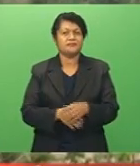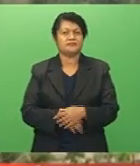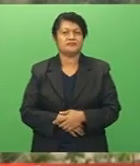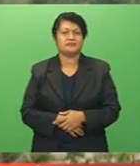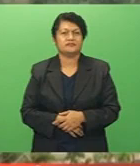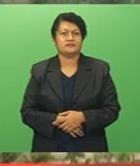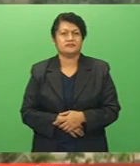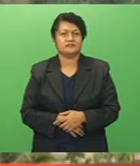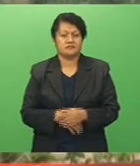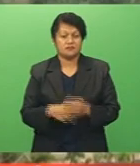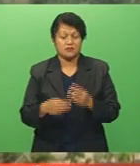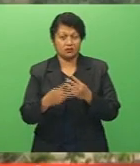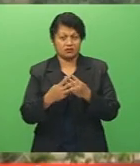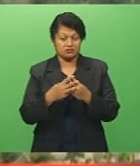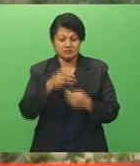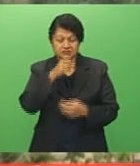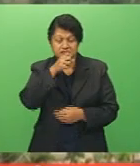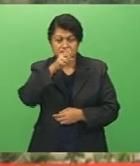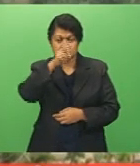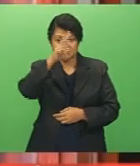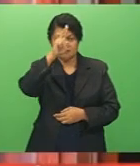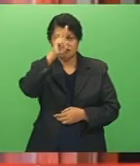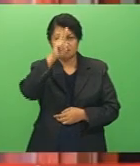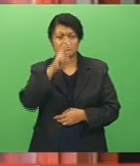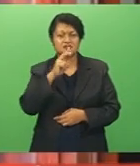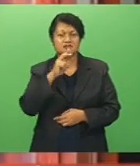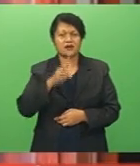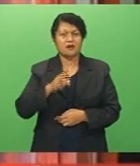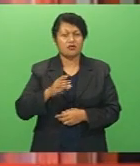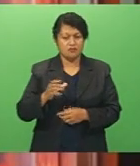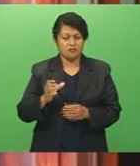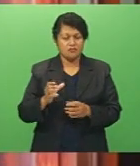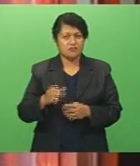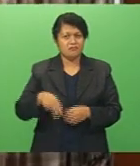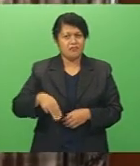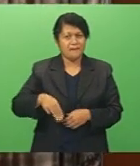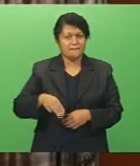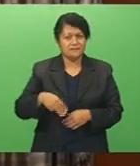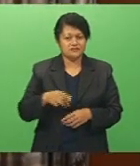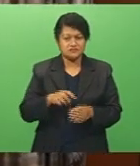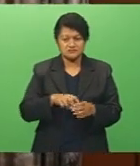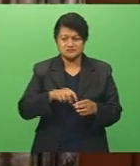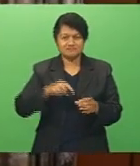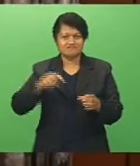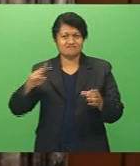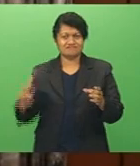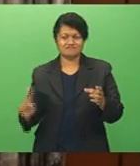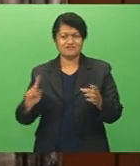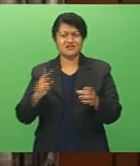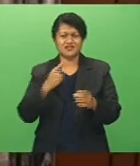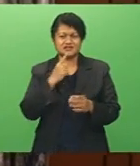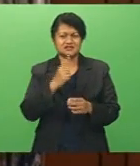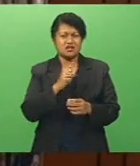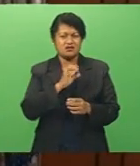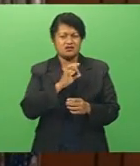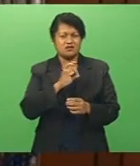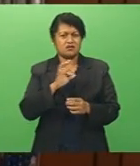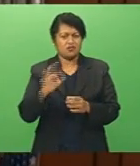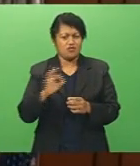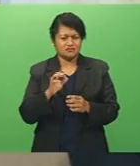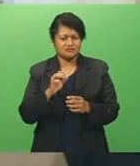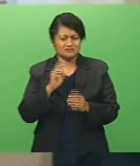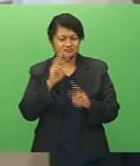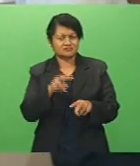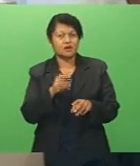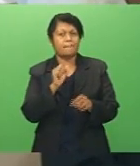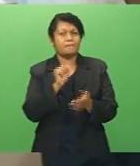Sadelpa's 10 Kandavo Confederacy committee members have pulled out, claiming they were ill-treated once again. However, Sadelpa